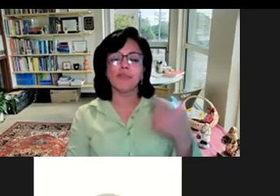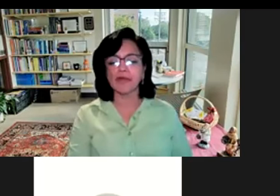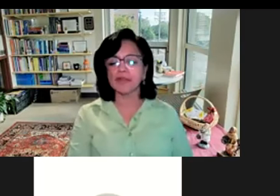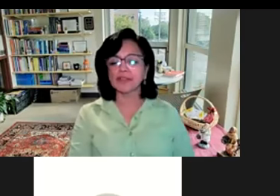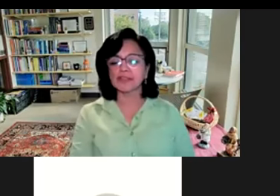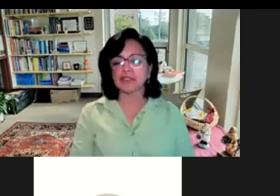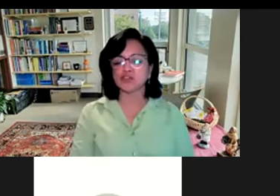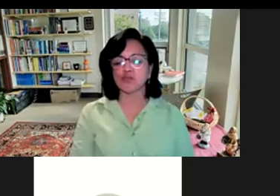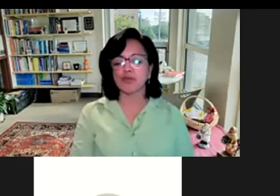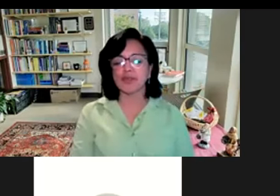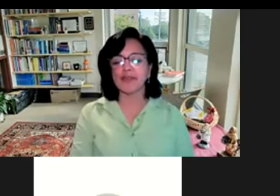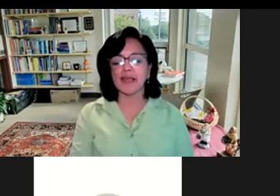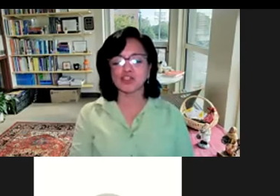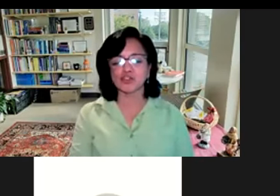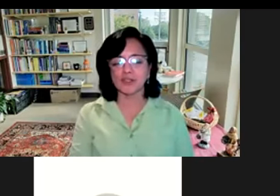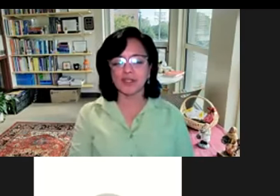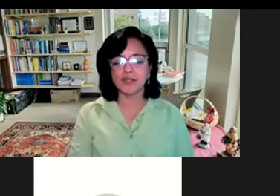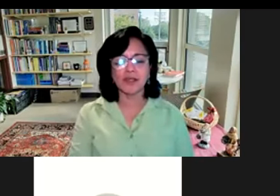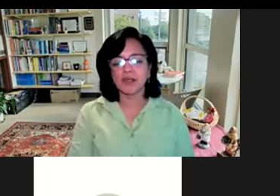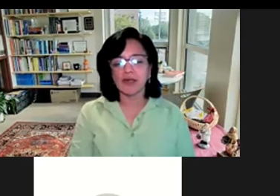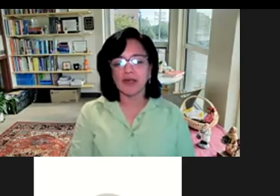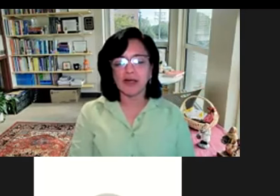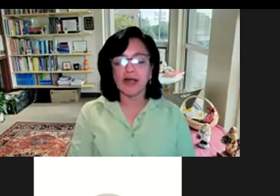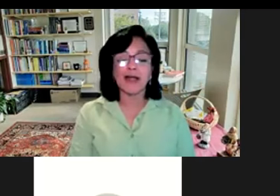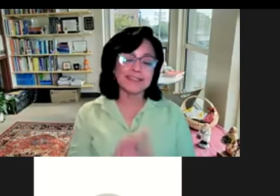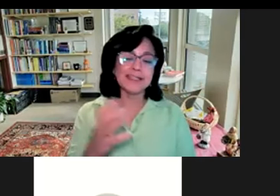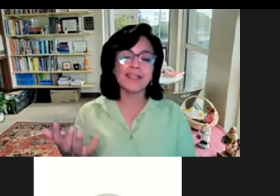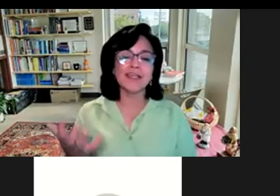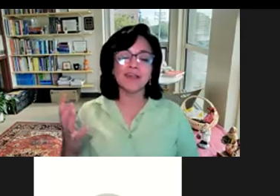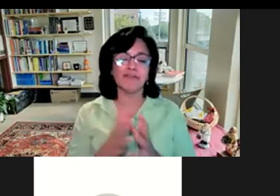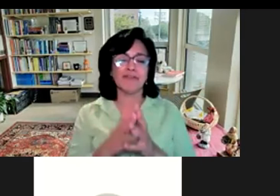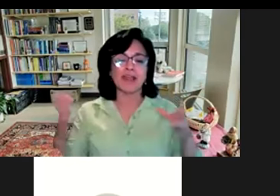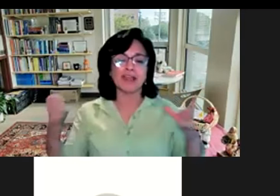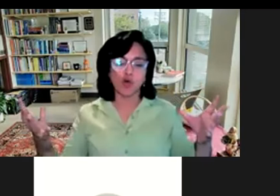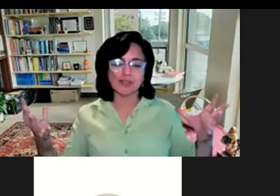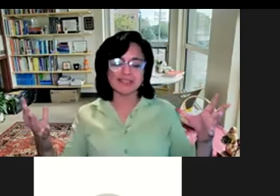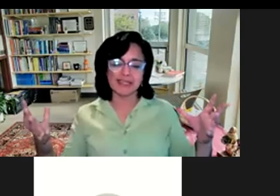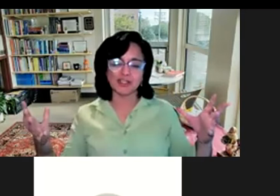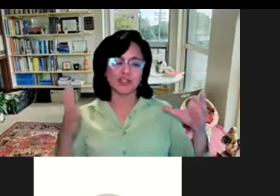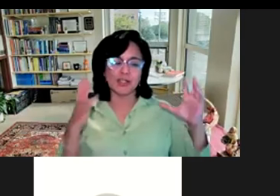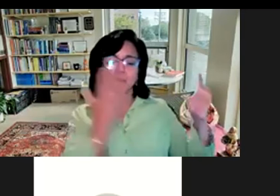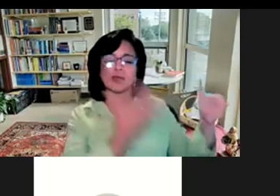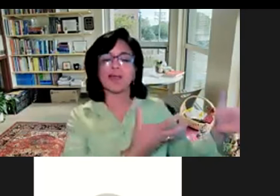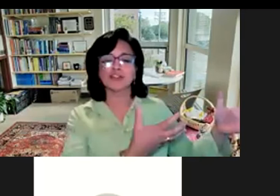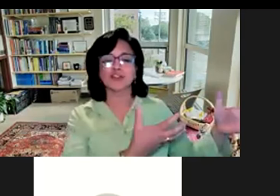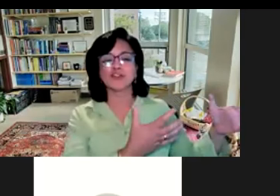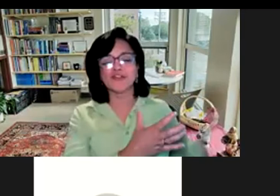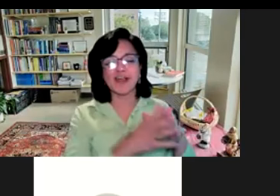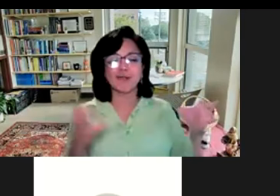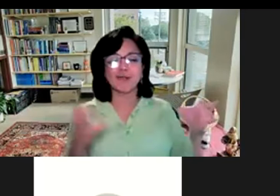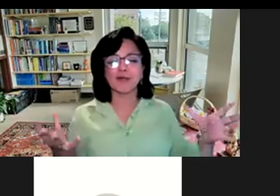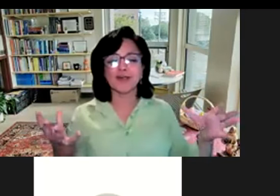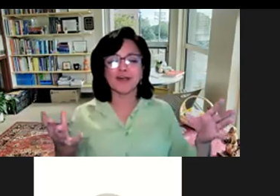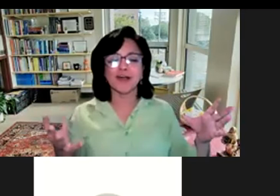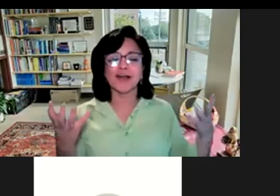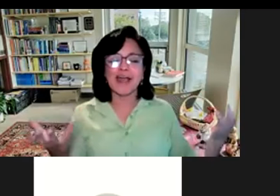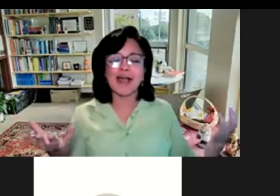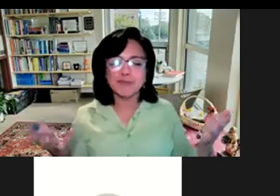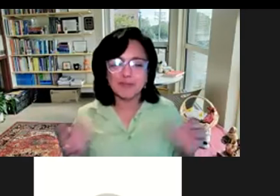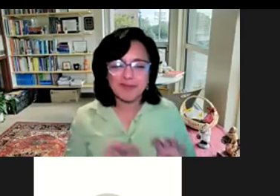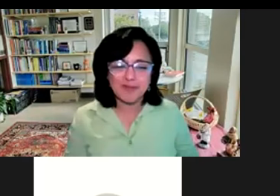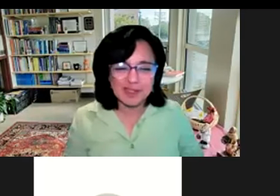think about this case story than actually. Ideally, if we had a whole session, I would ask you to develop